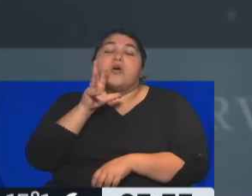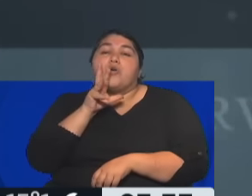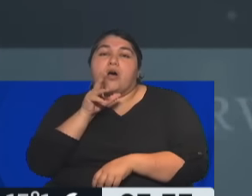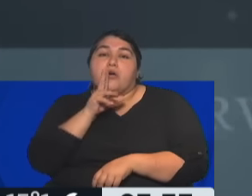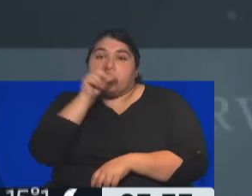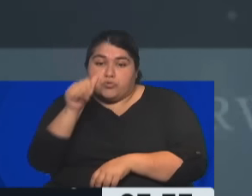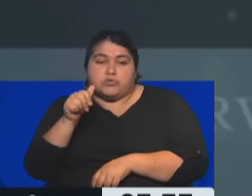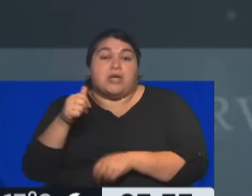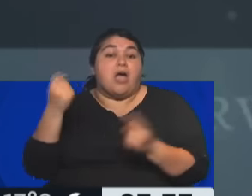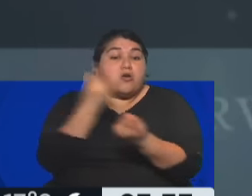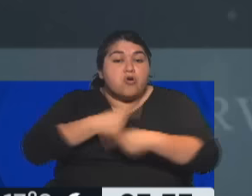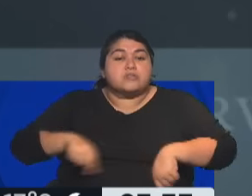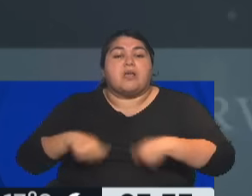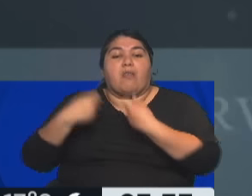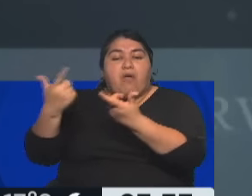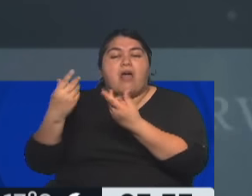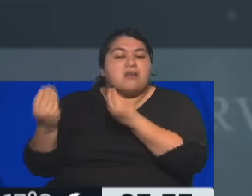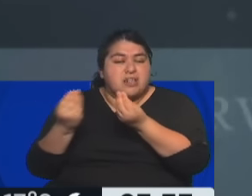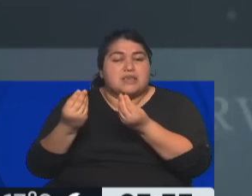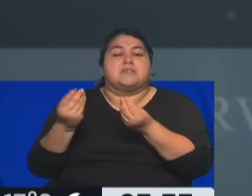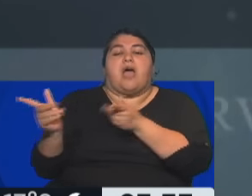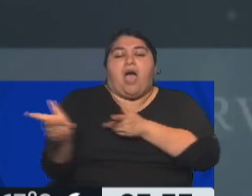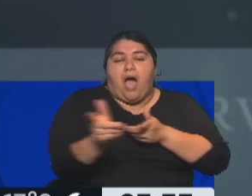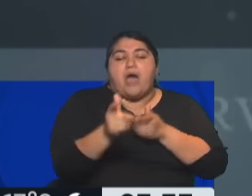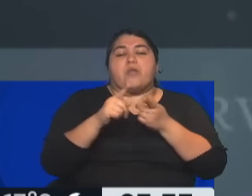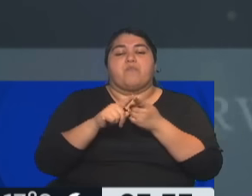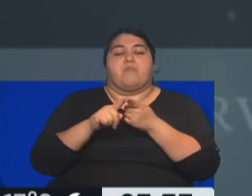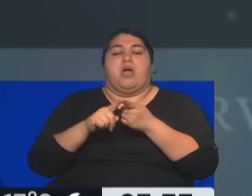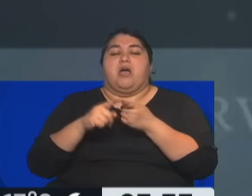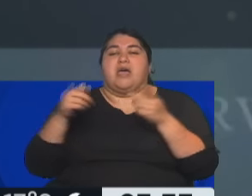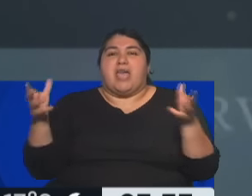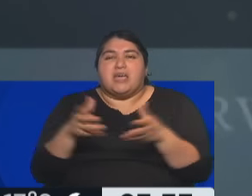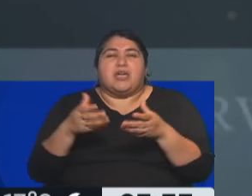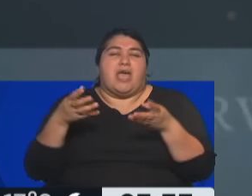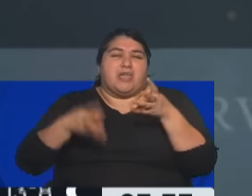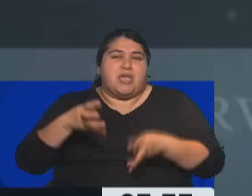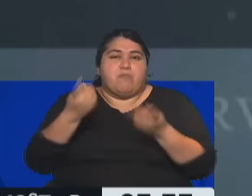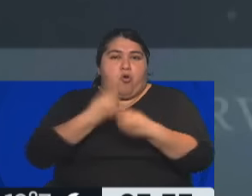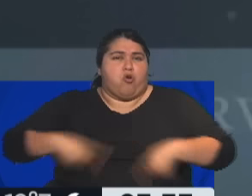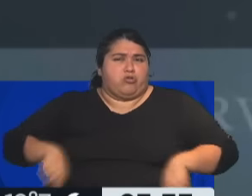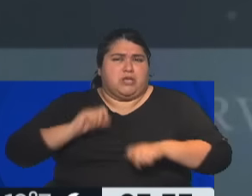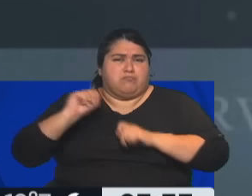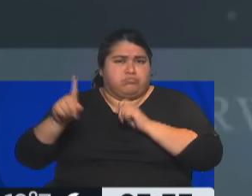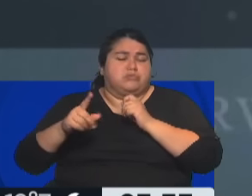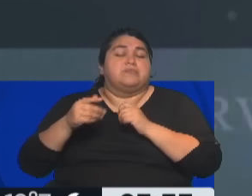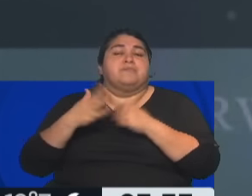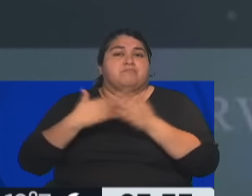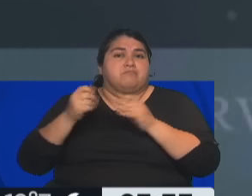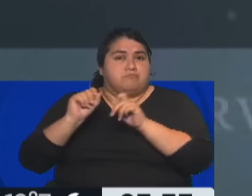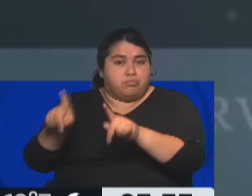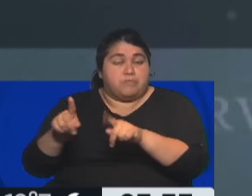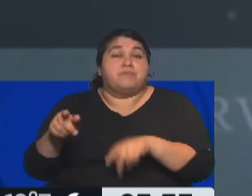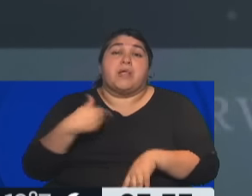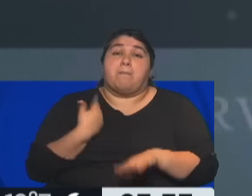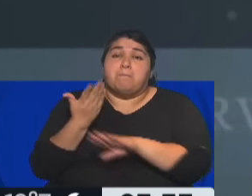of dual-use materials, such as weapons, components, equipment and raw materials. I call on China